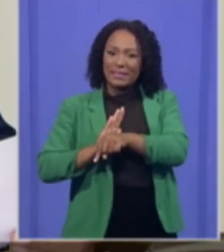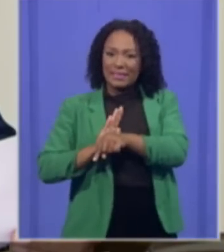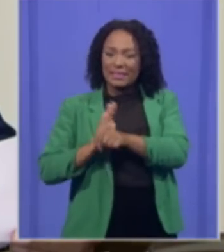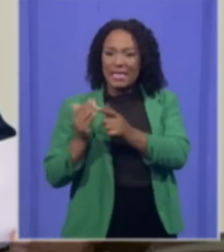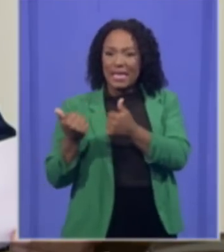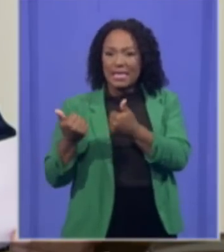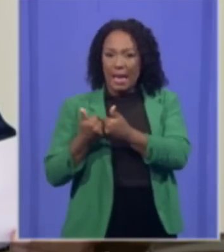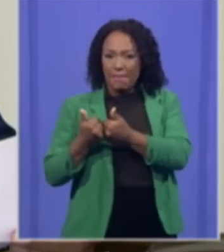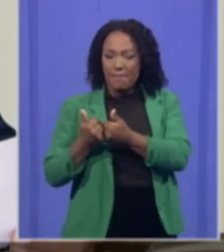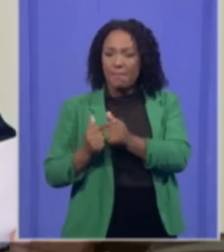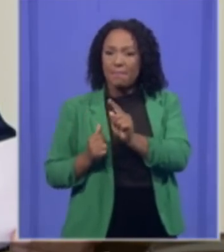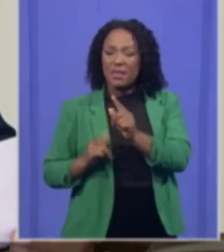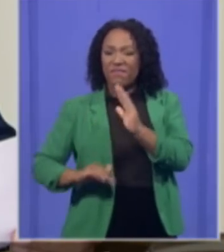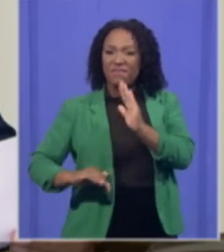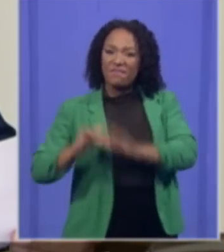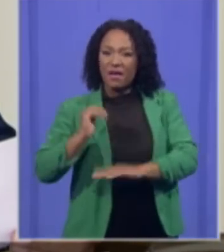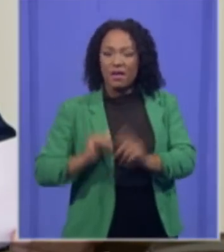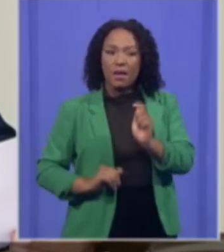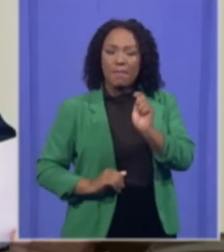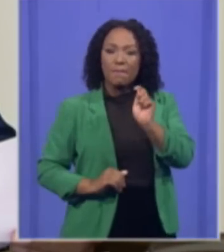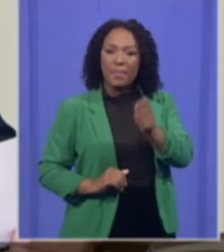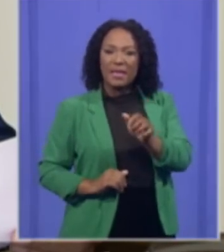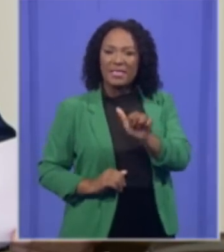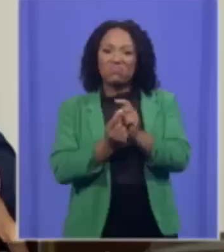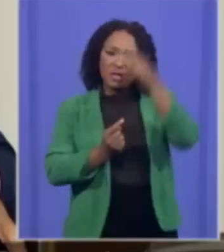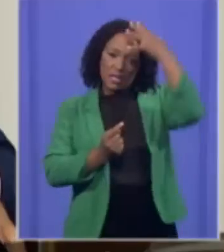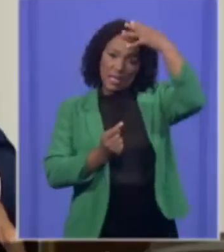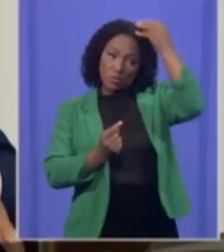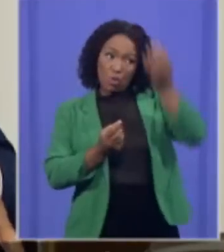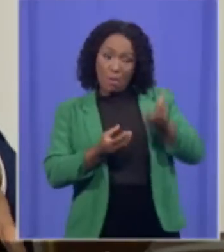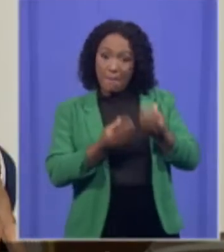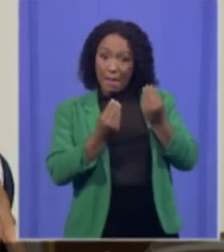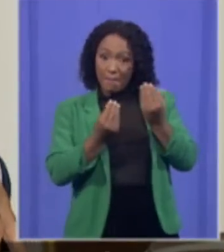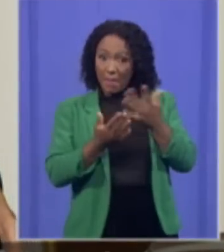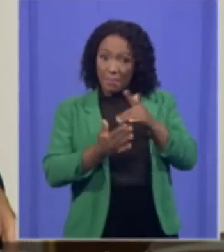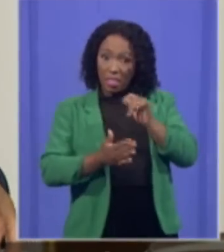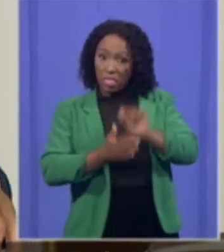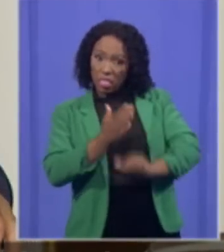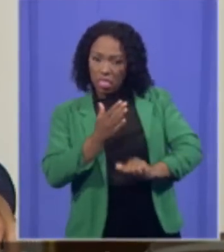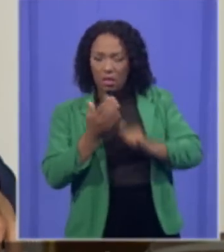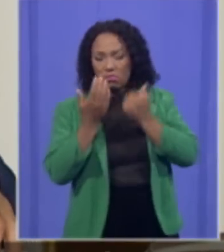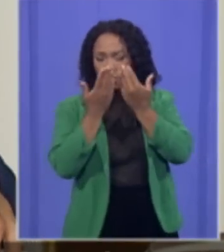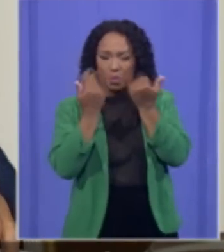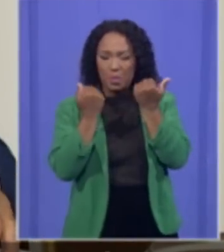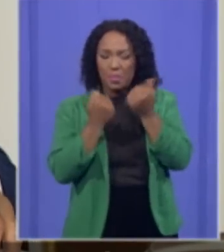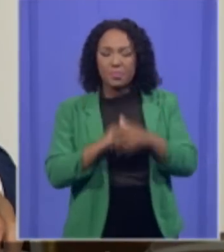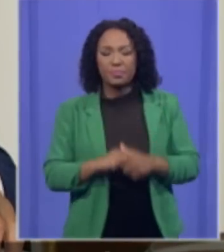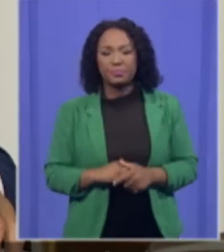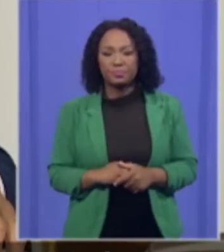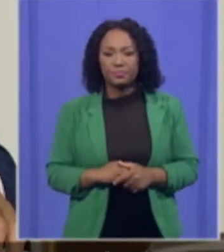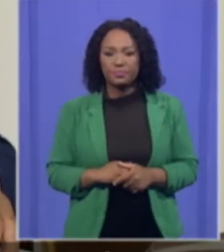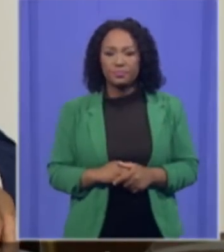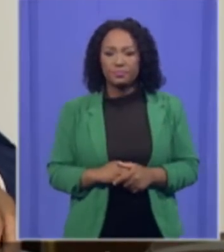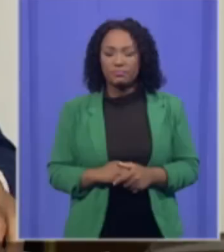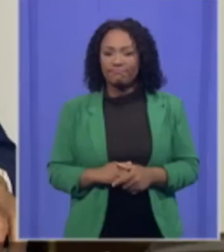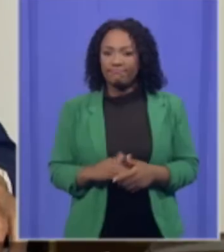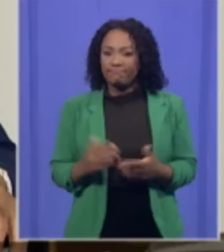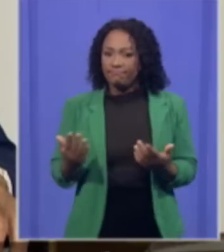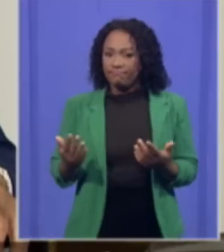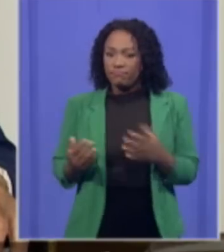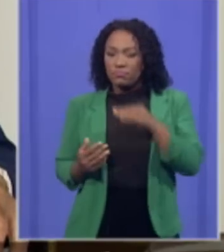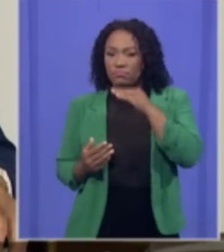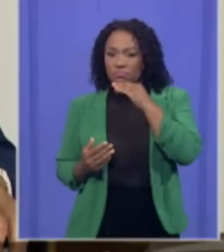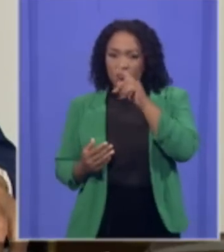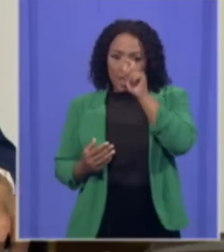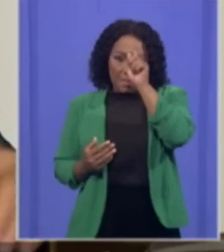and paying a minimum fine of 6,000 Swiss francs. It doesn't mean that the Bafana Bafanas out